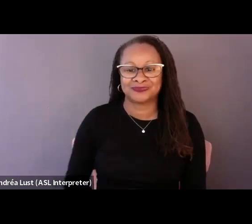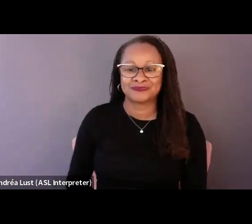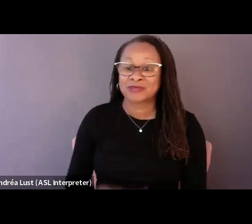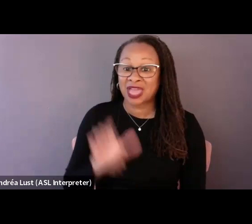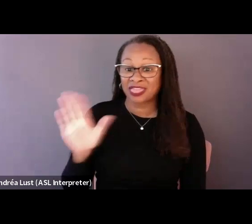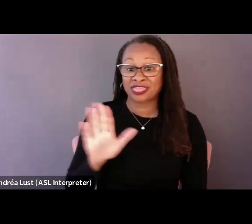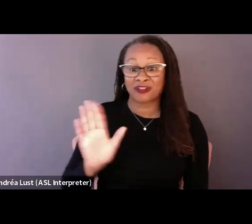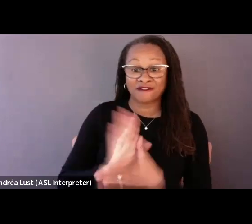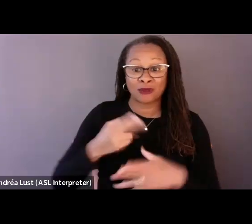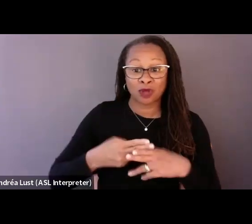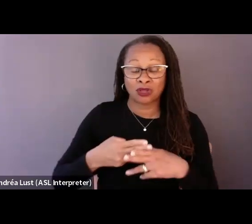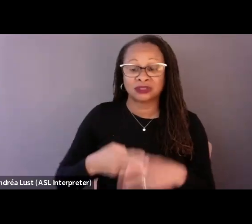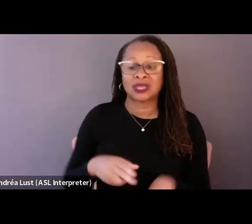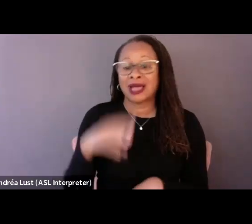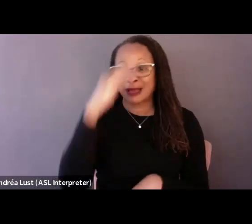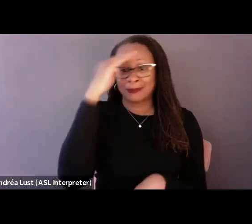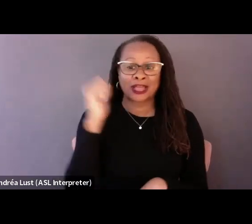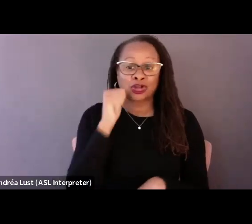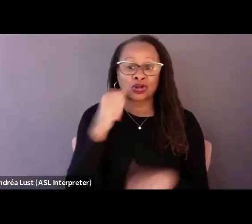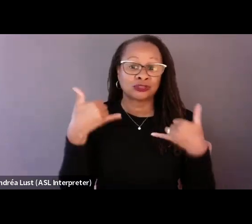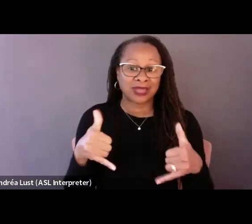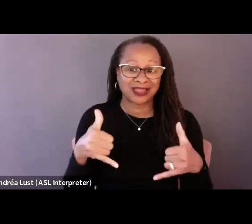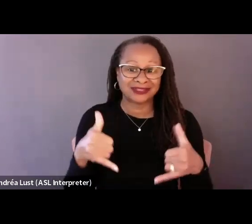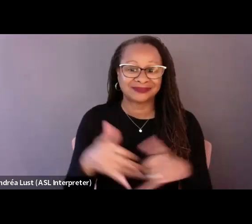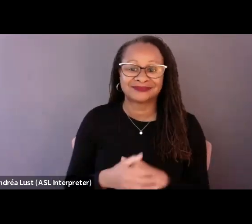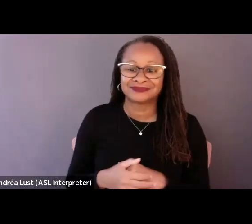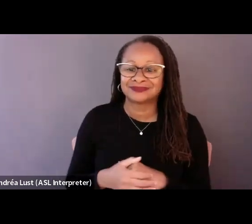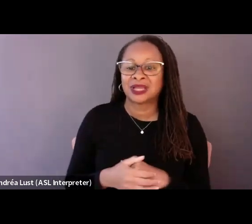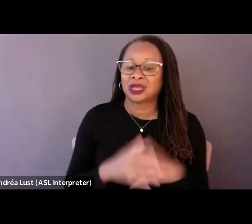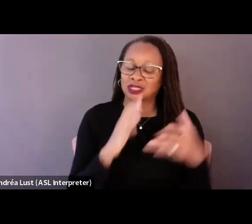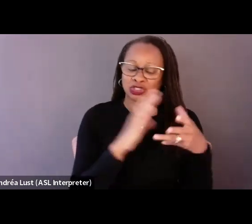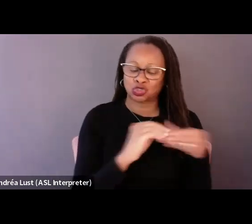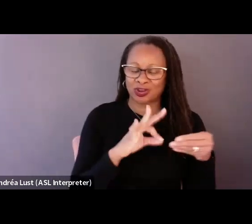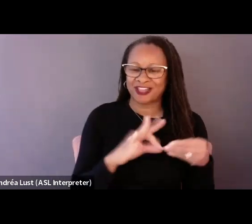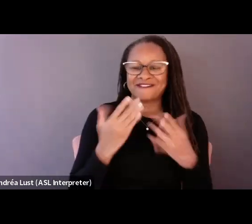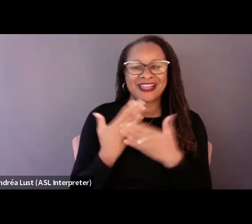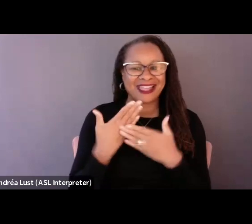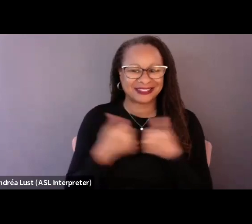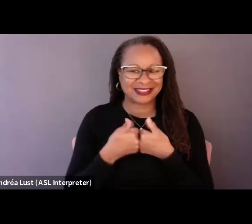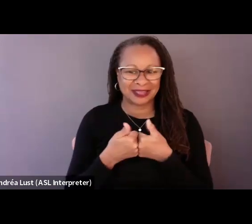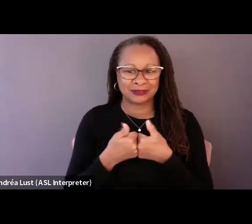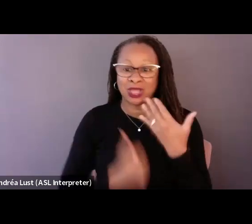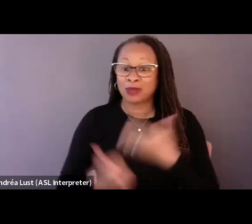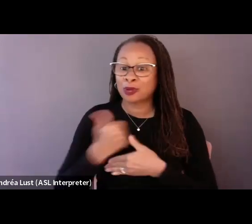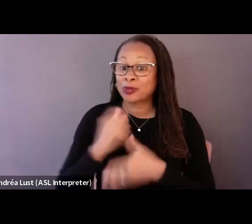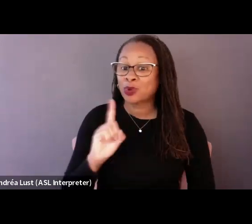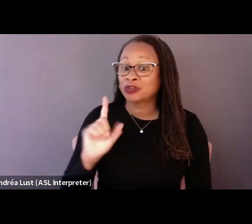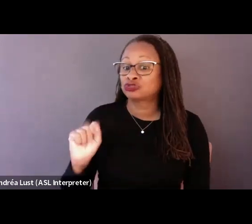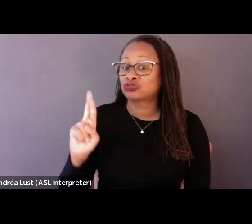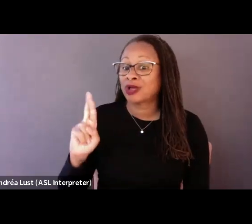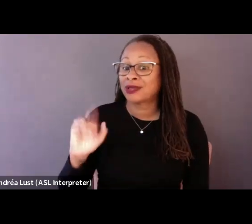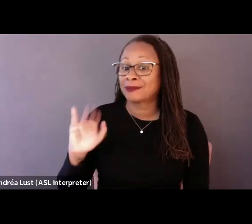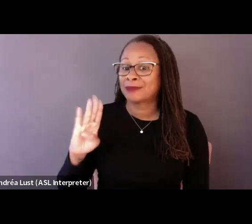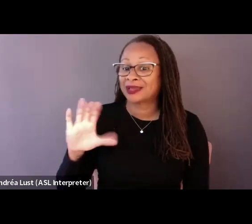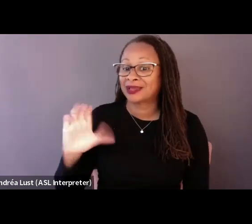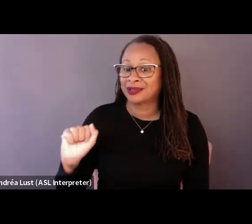whose film Black Girls Play The Story of Hand Games premiered at Tribeca